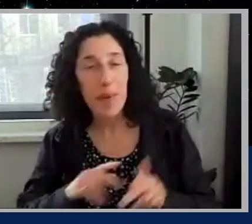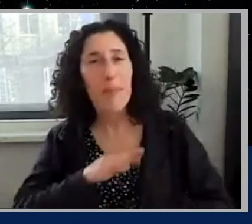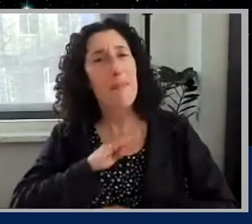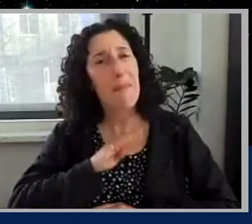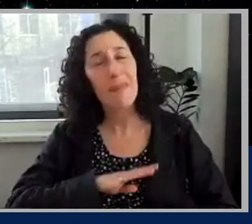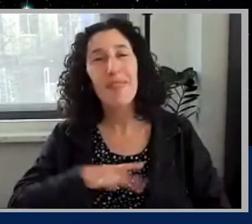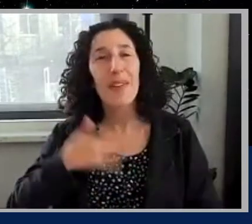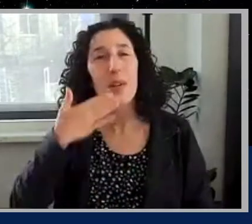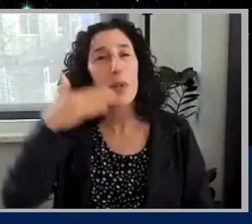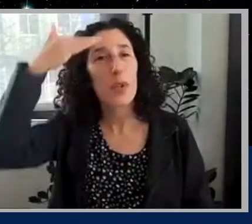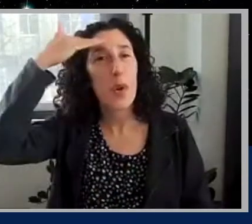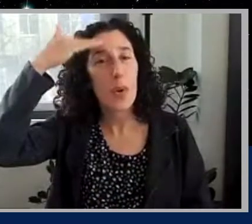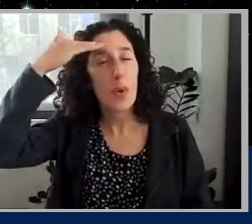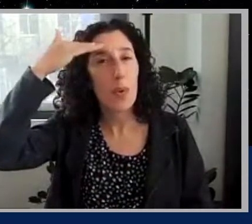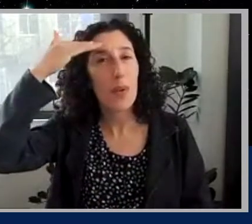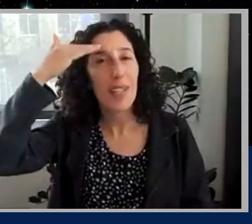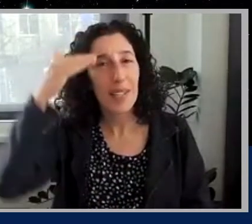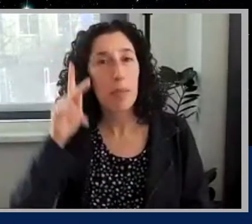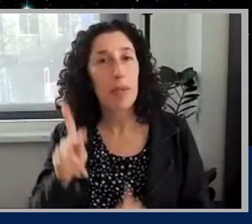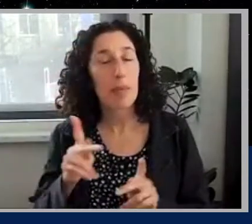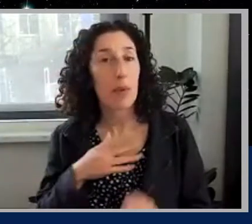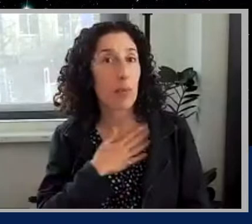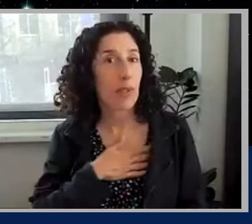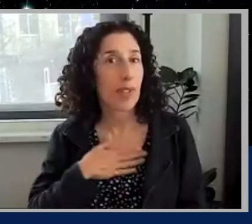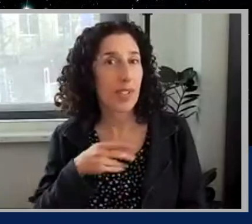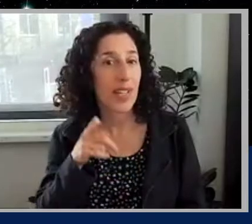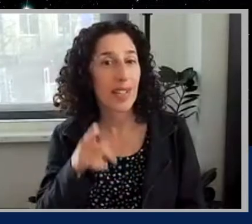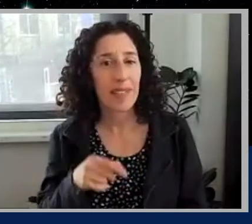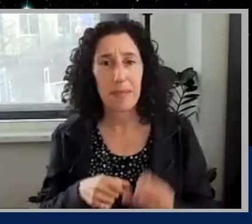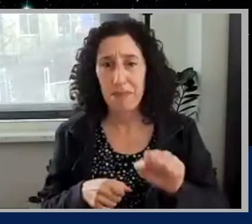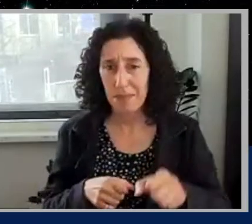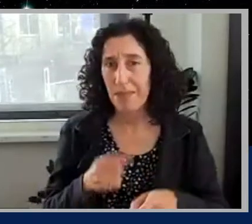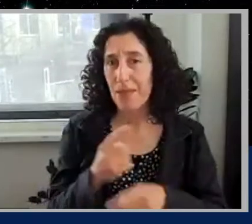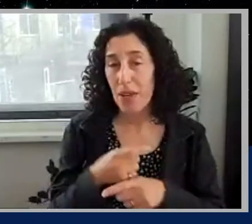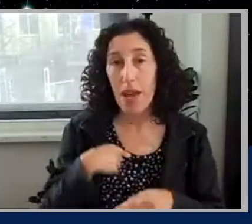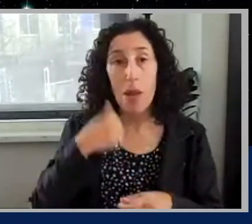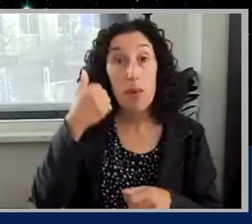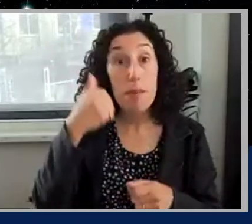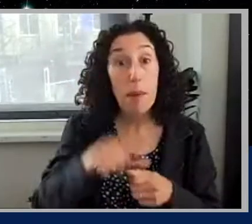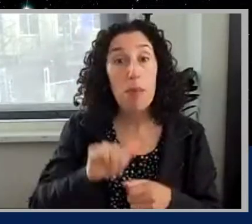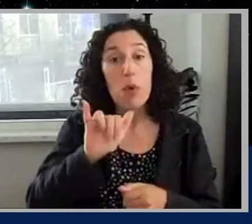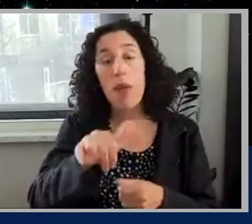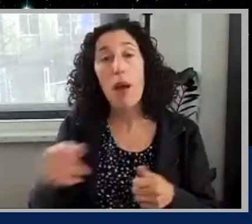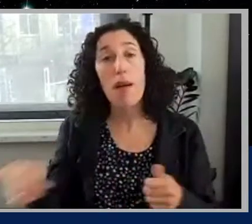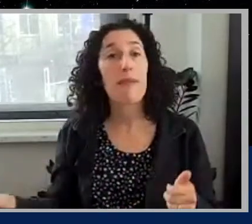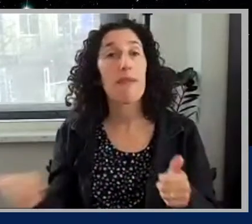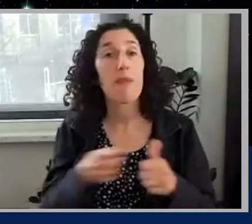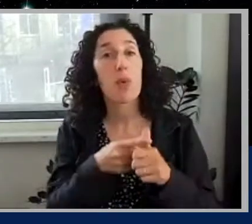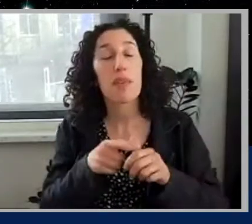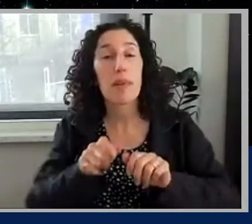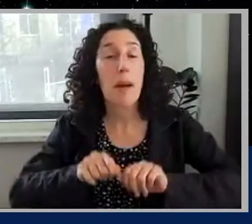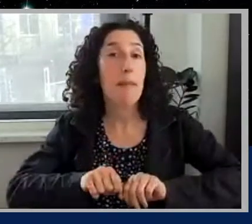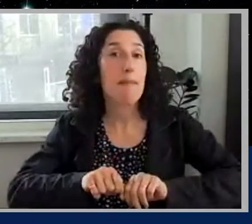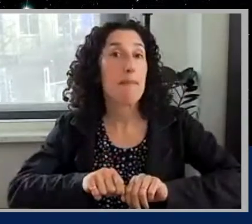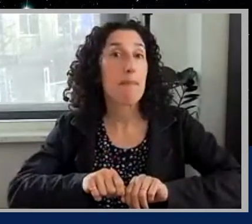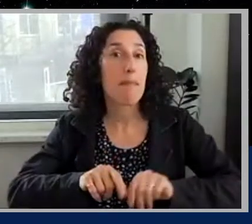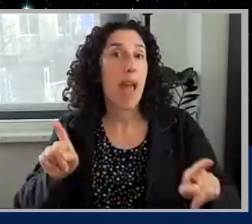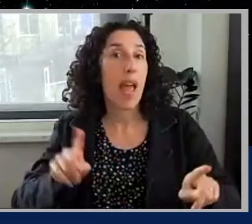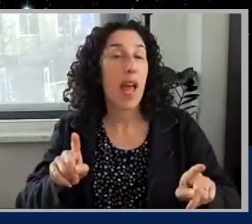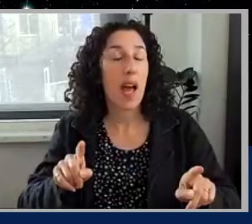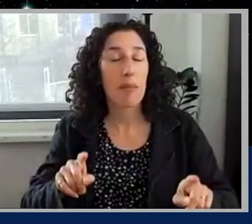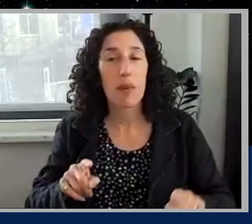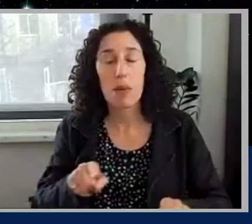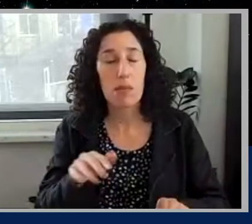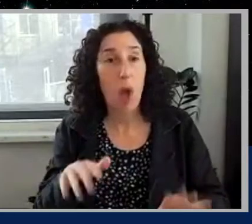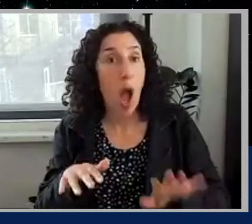I remember when that came out because Fabian was at the Institute of Astronomy and I was